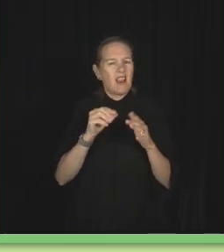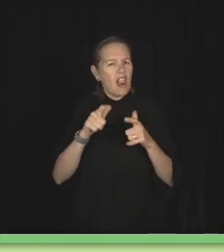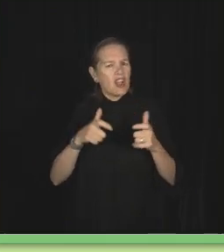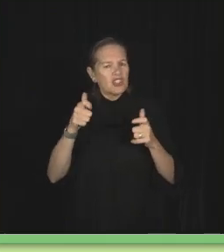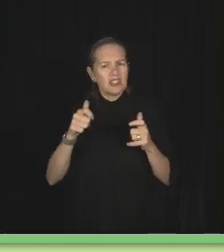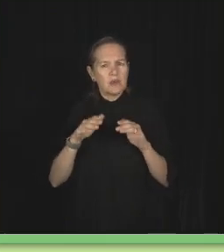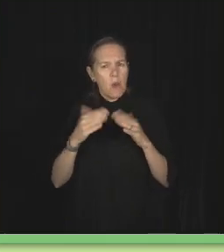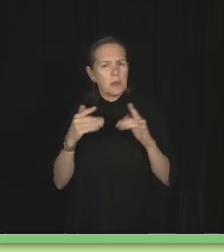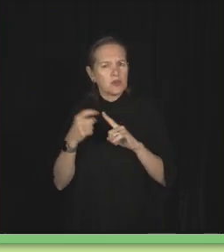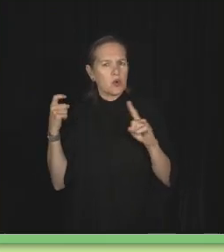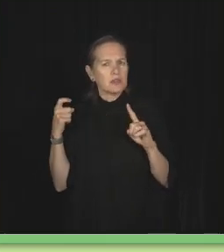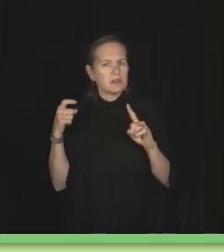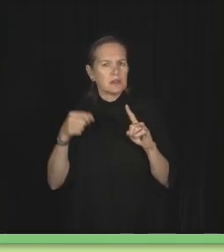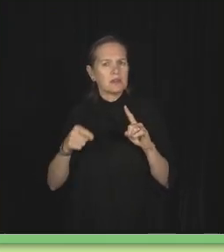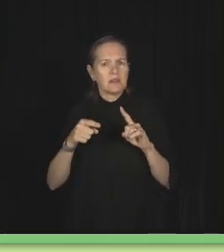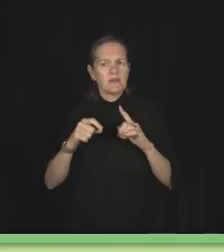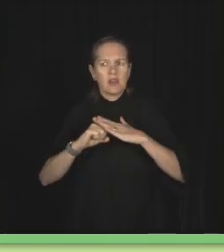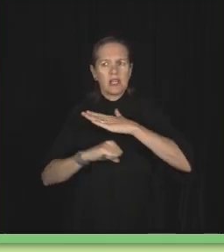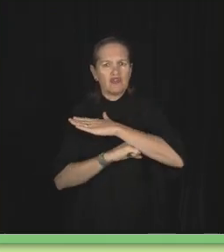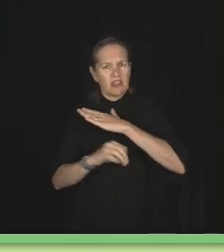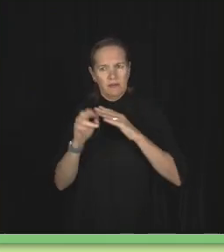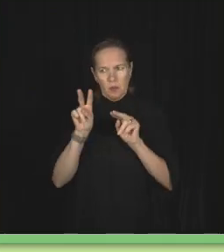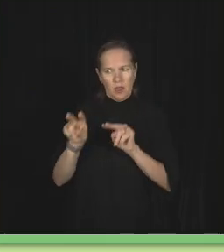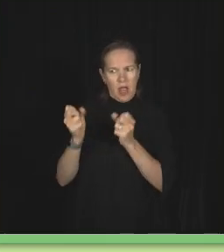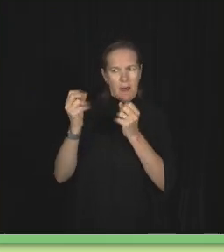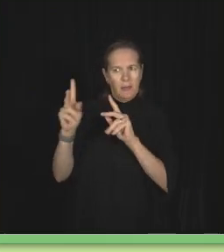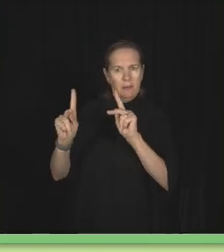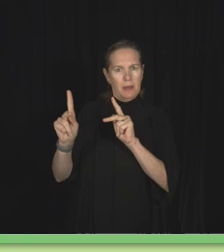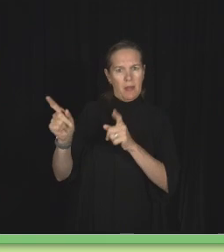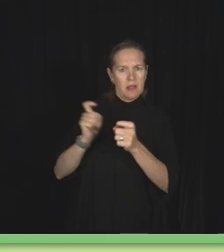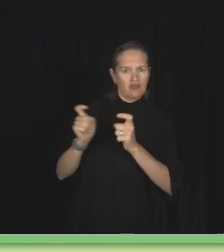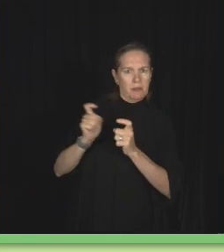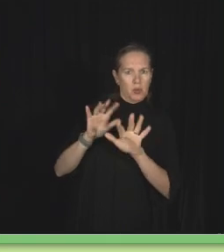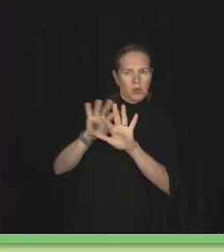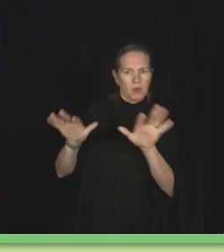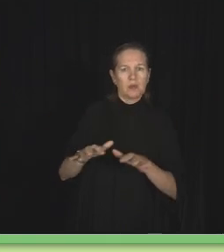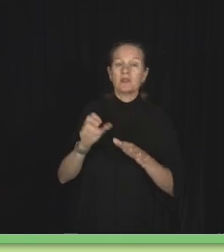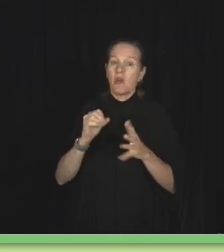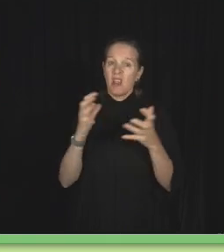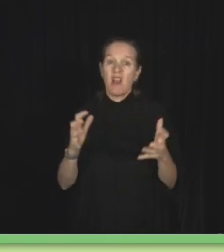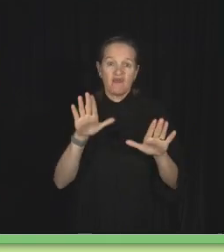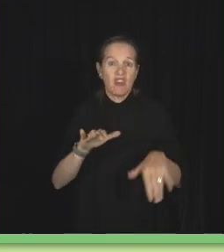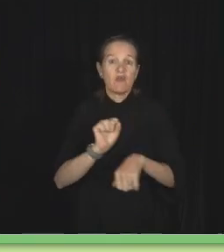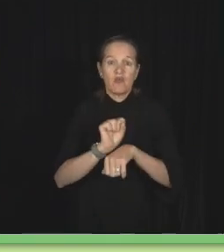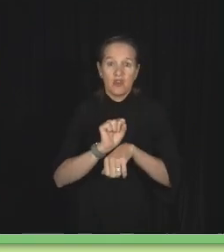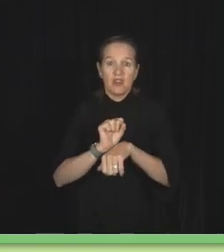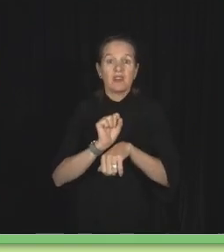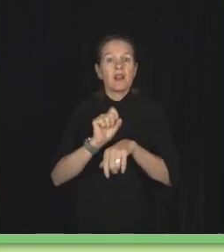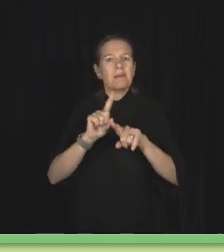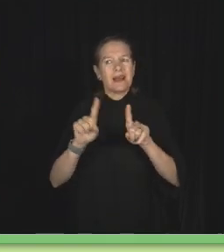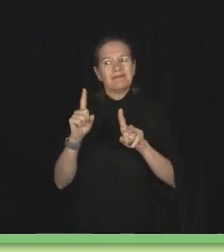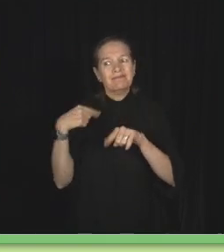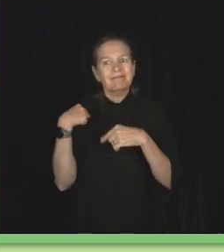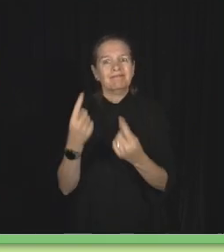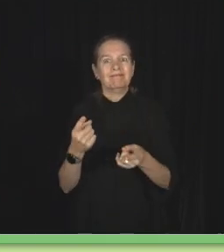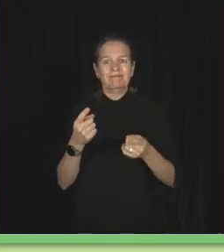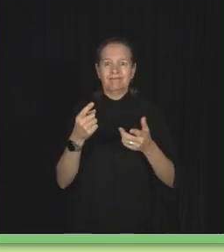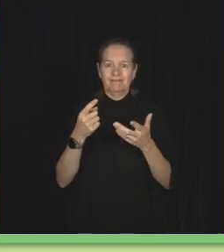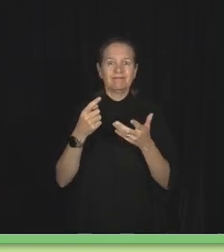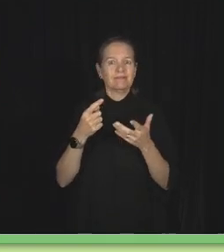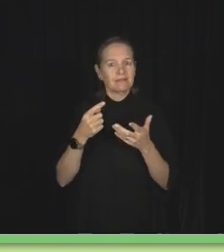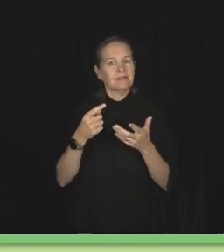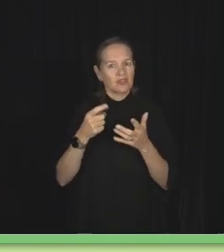foundation if you kind of look at the number of contributors worldwide. So we've done a lot of great work, but it's taken us a lot to get here, and I